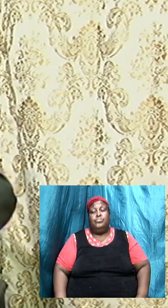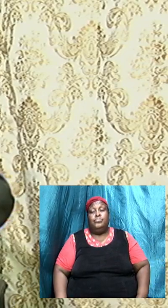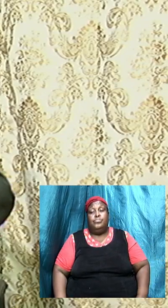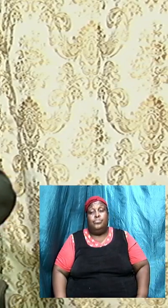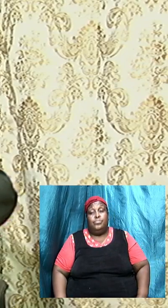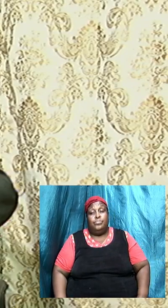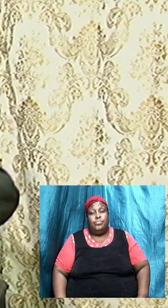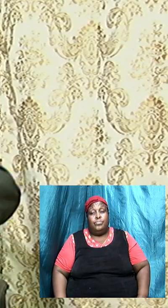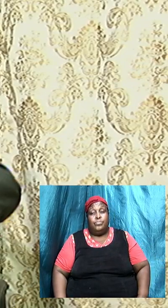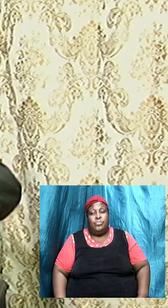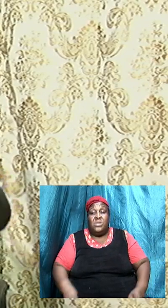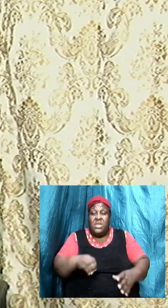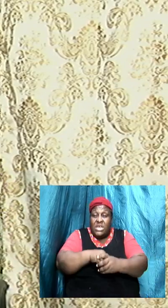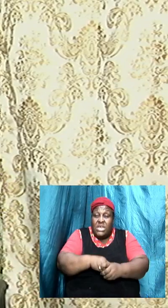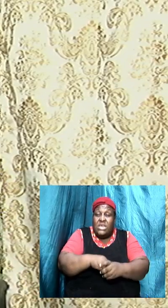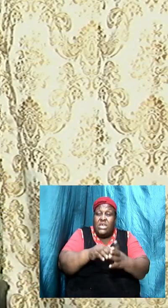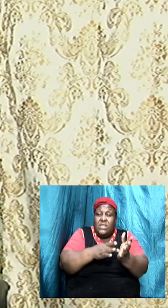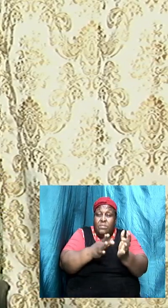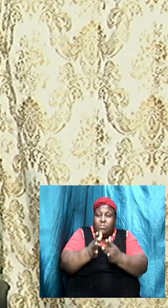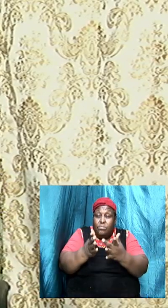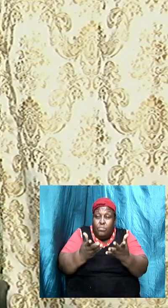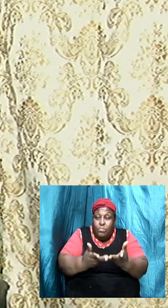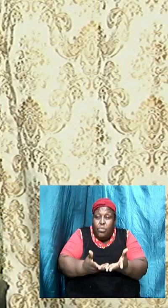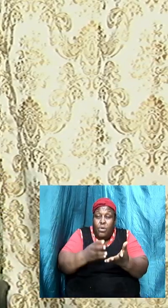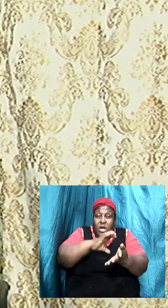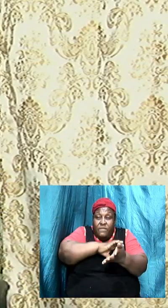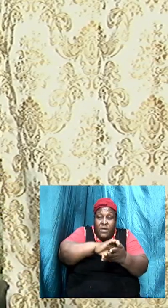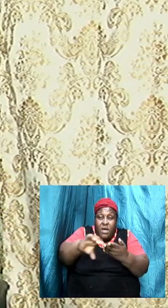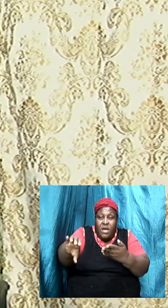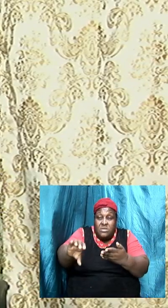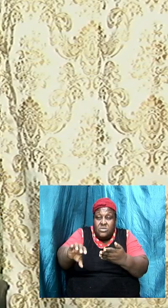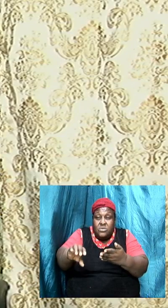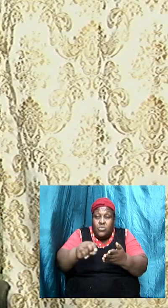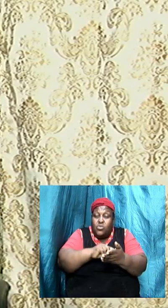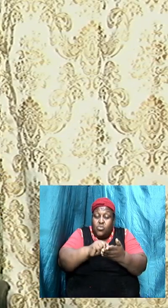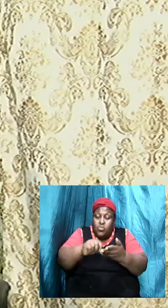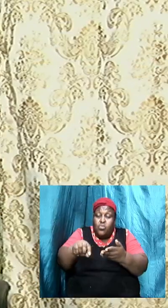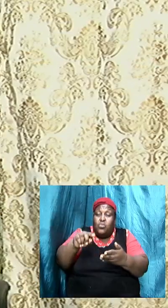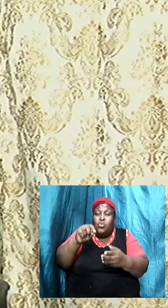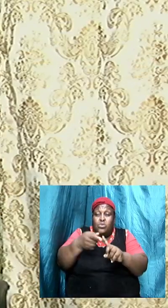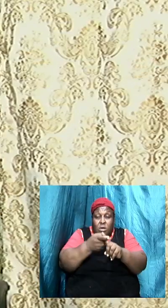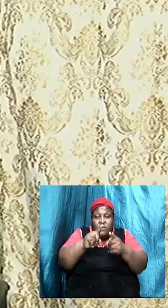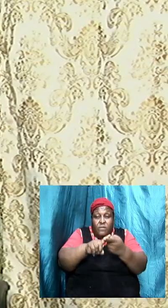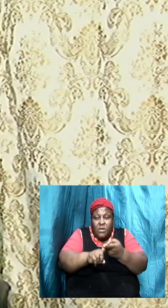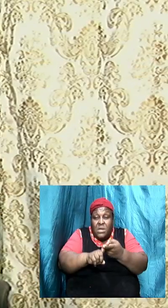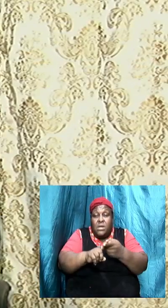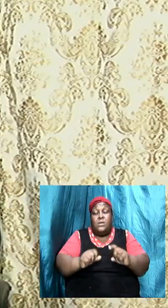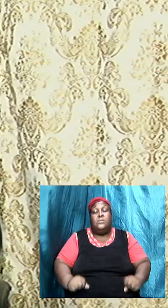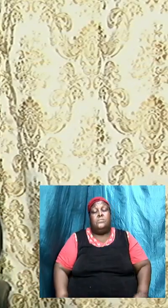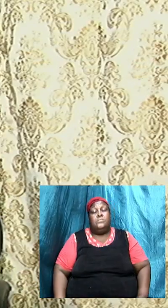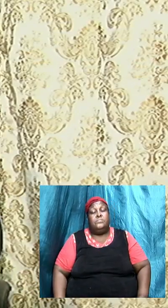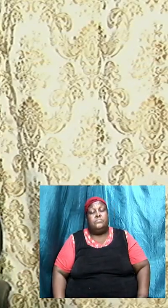And then in the book of Acts, because Acts was written to Theophilus too, you know, and in the book of Acts,